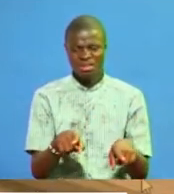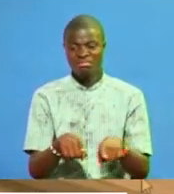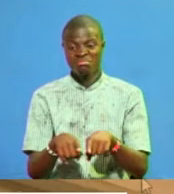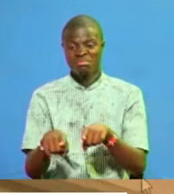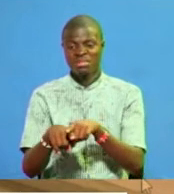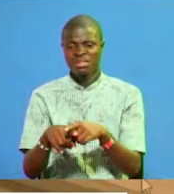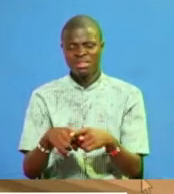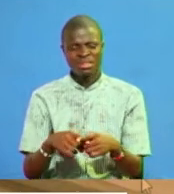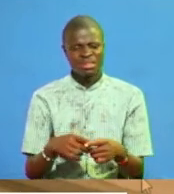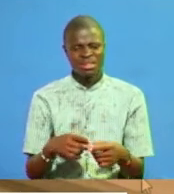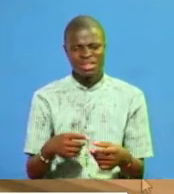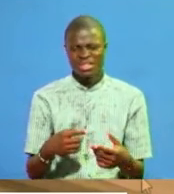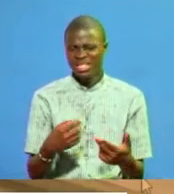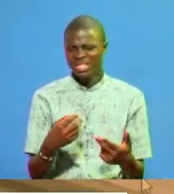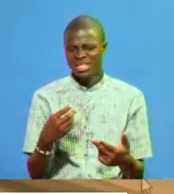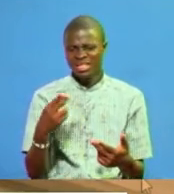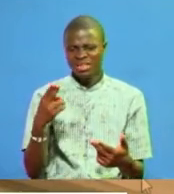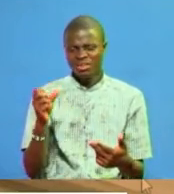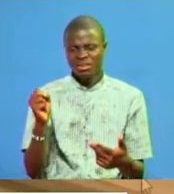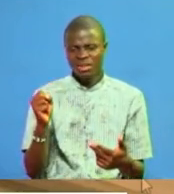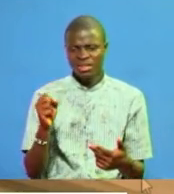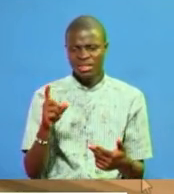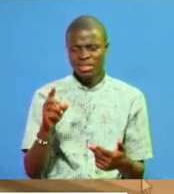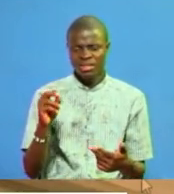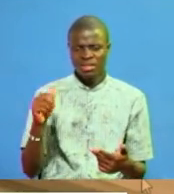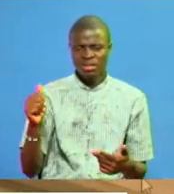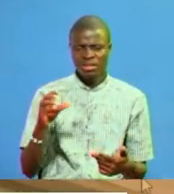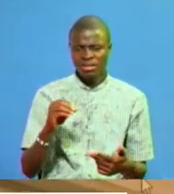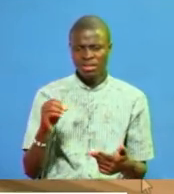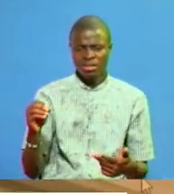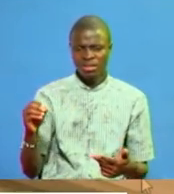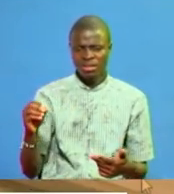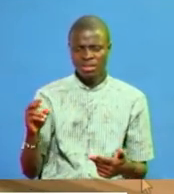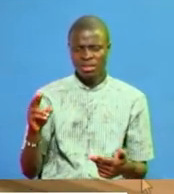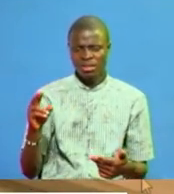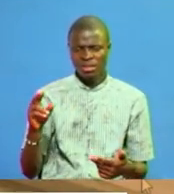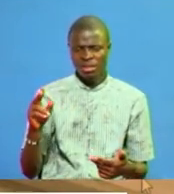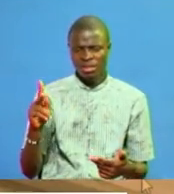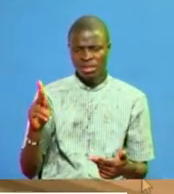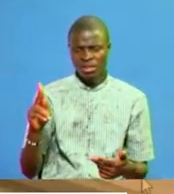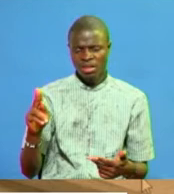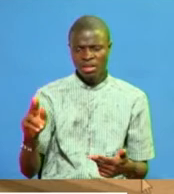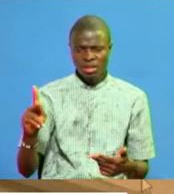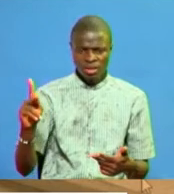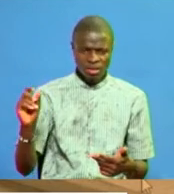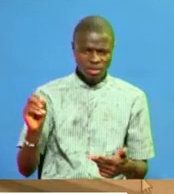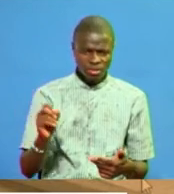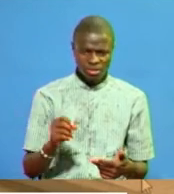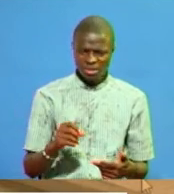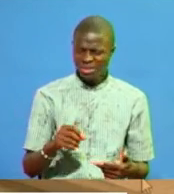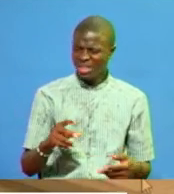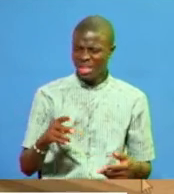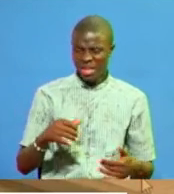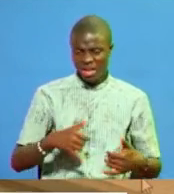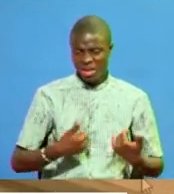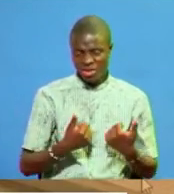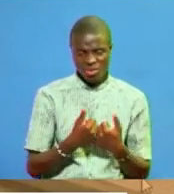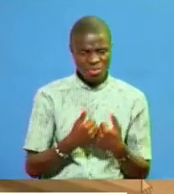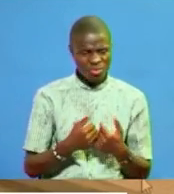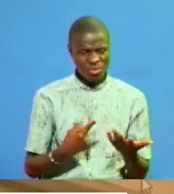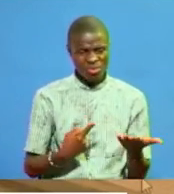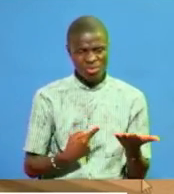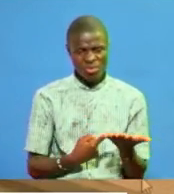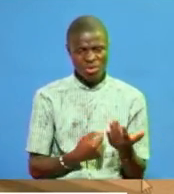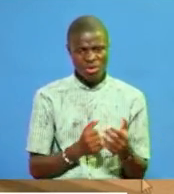dollar, the UK pound, you know that we have been around for much that time. So it's a new technology that is getting